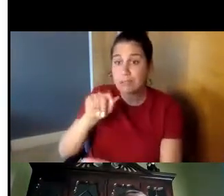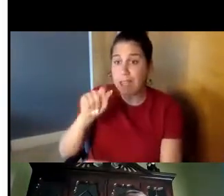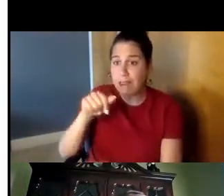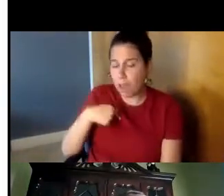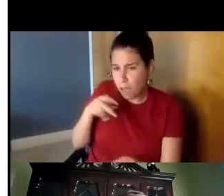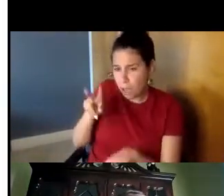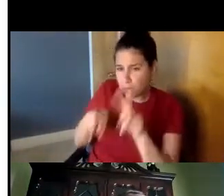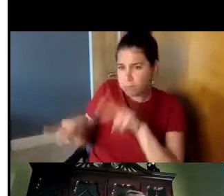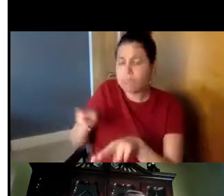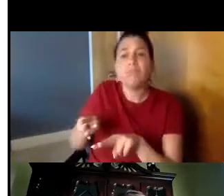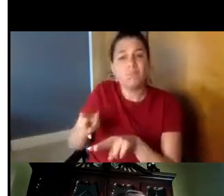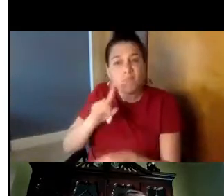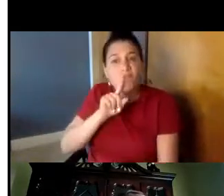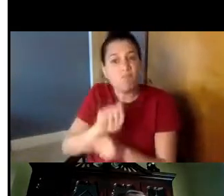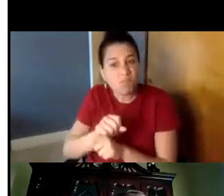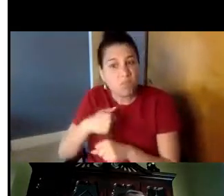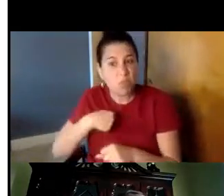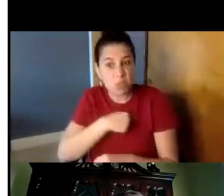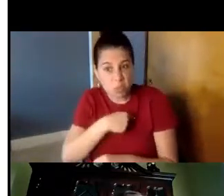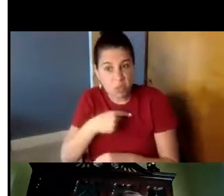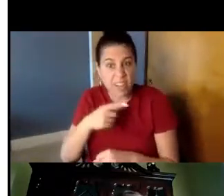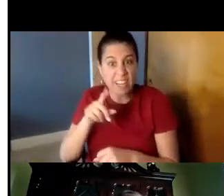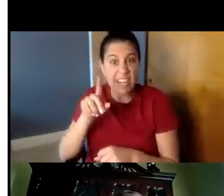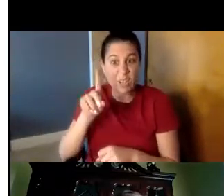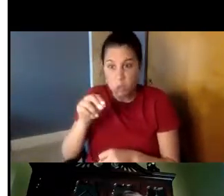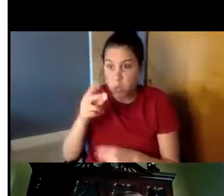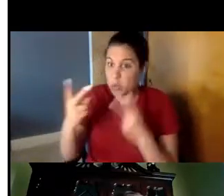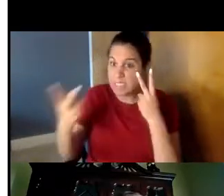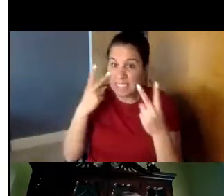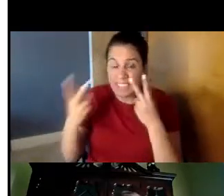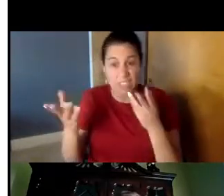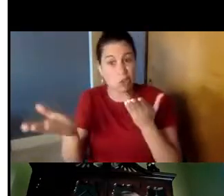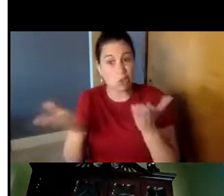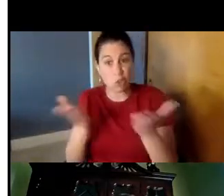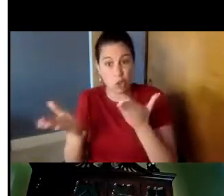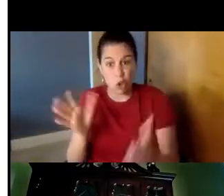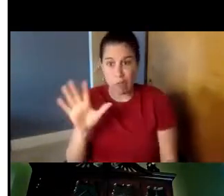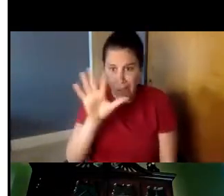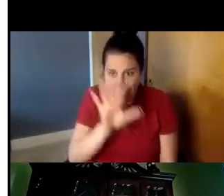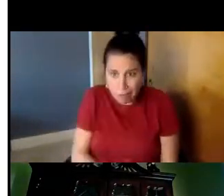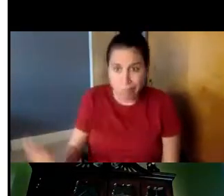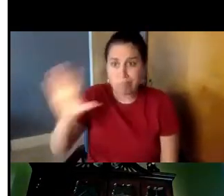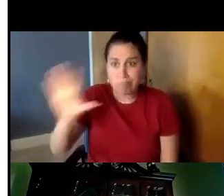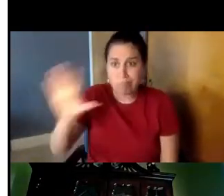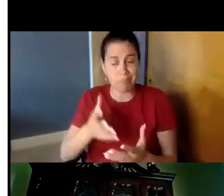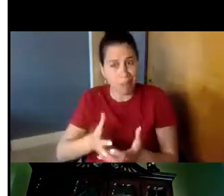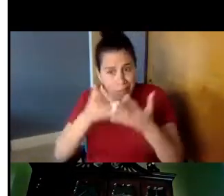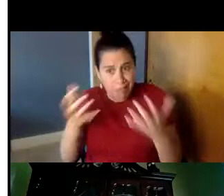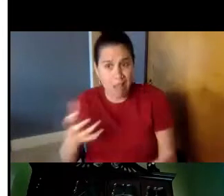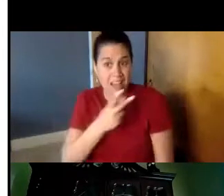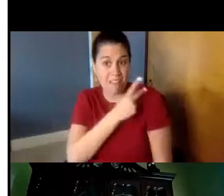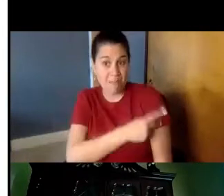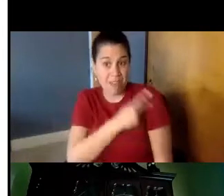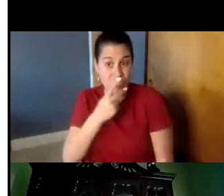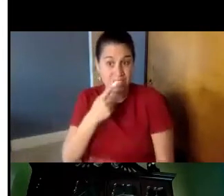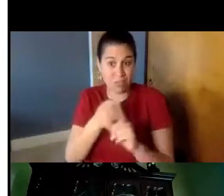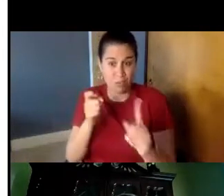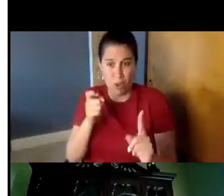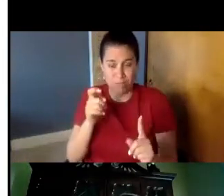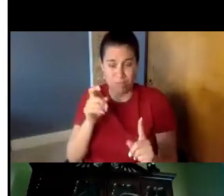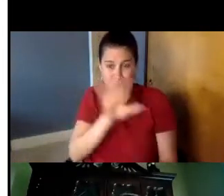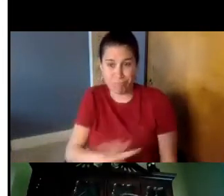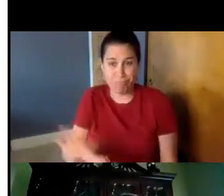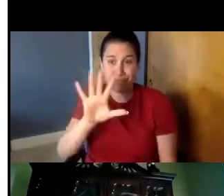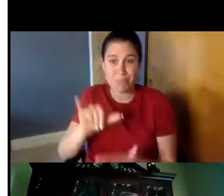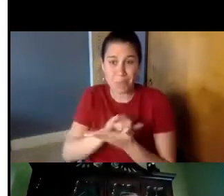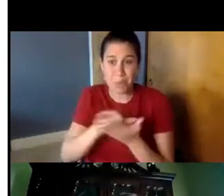do serve, as you can see in this map on the left, a large portion of patients from across upstate New